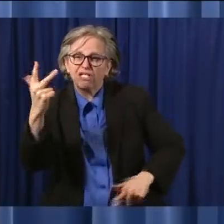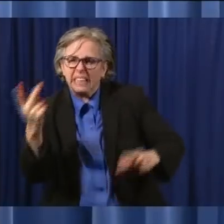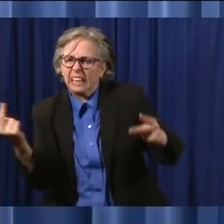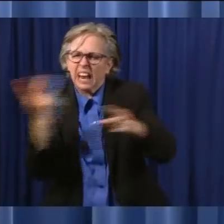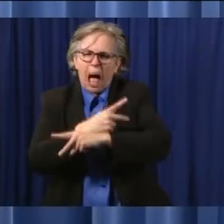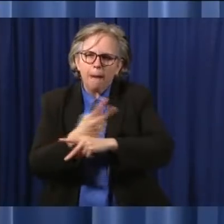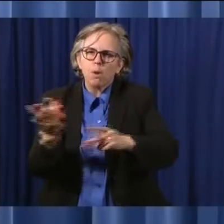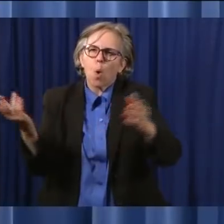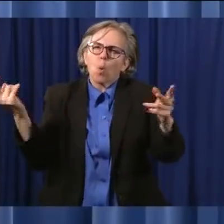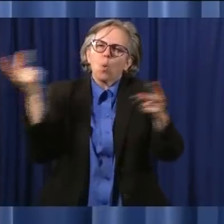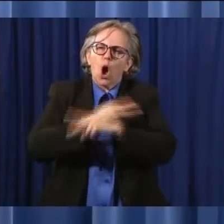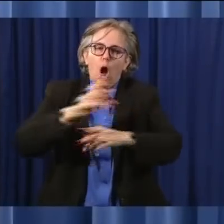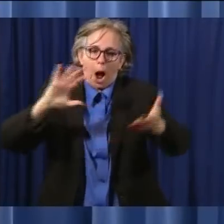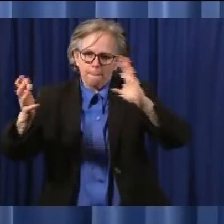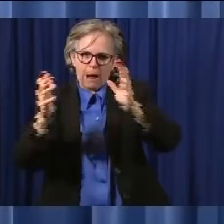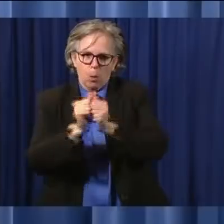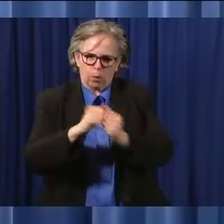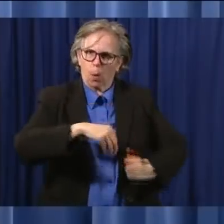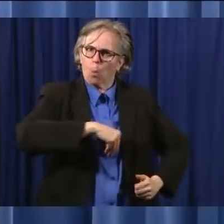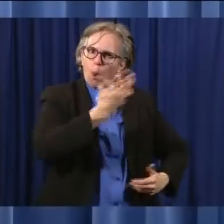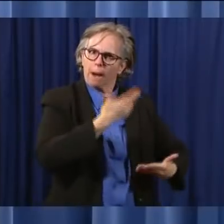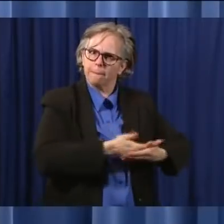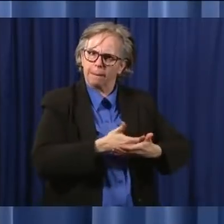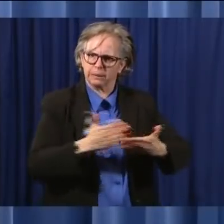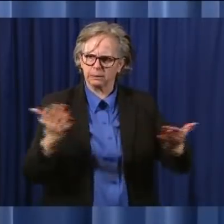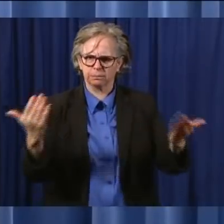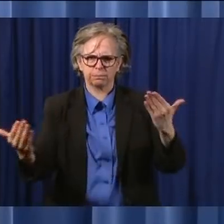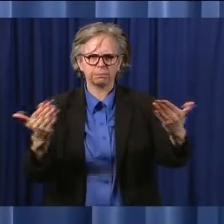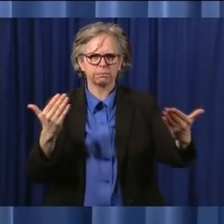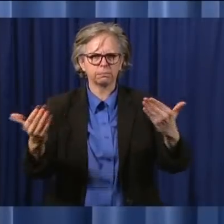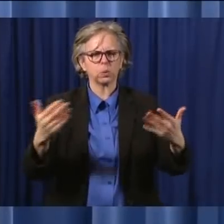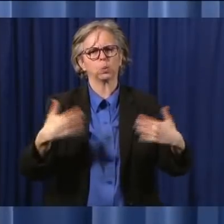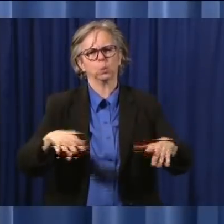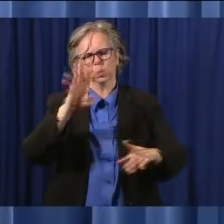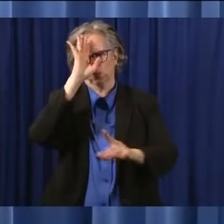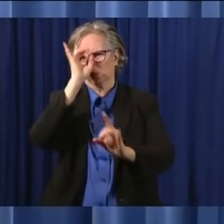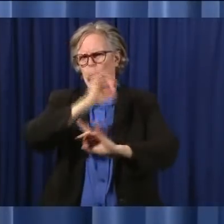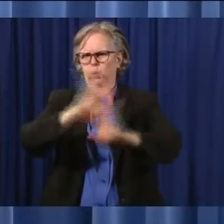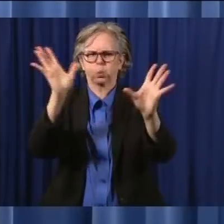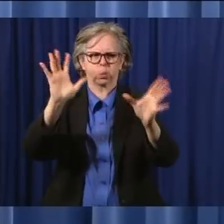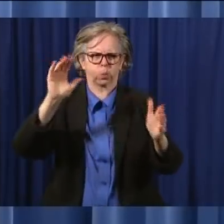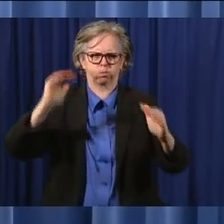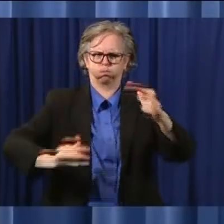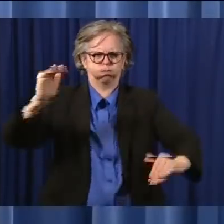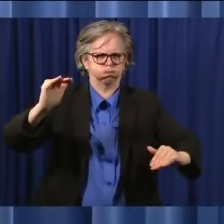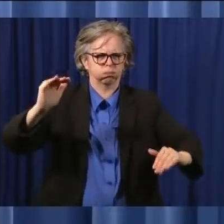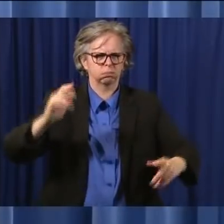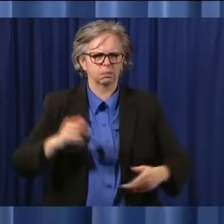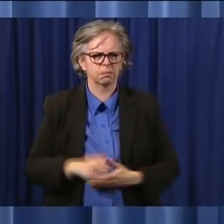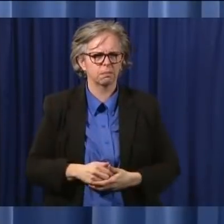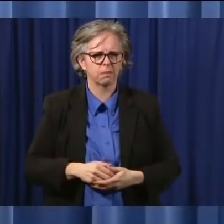white babies. For every 1,000 white babies born,